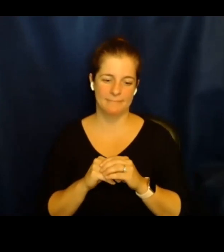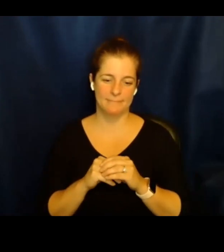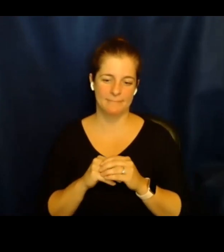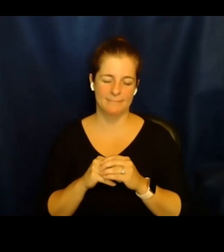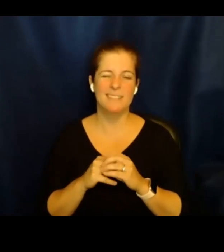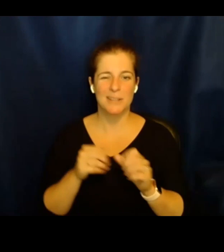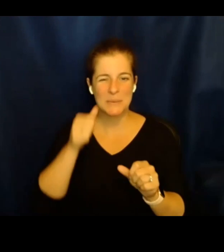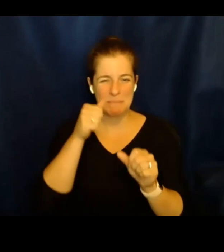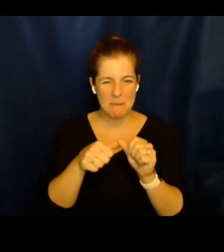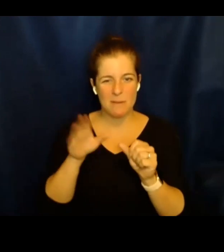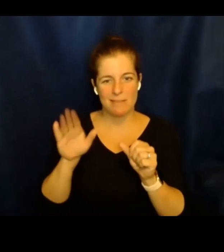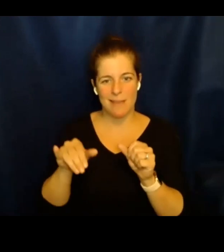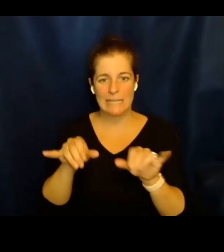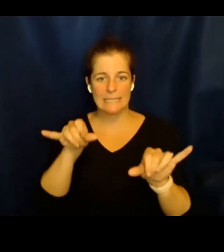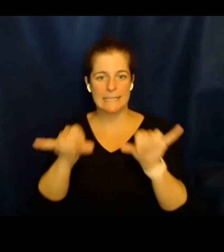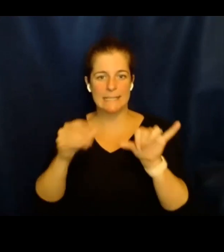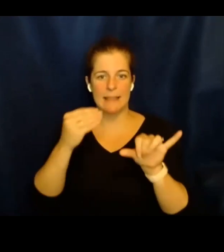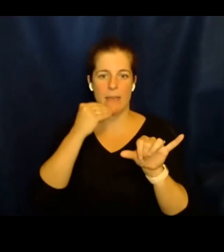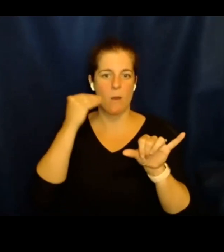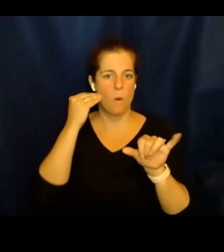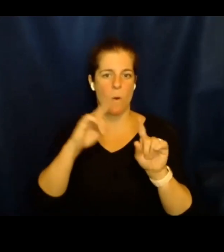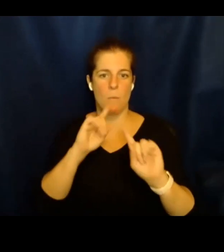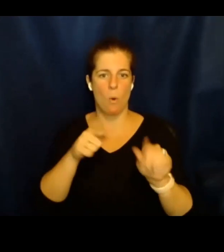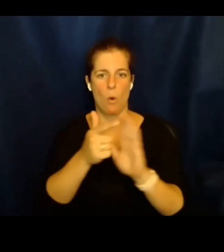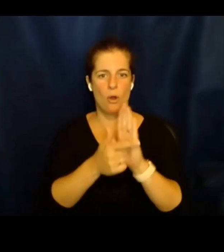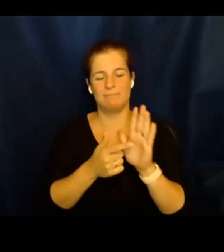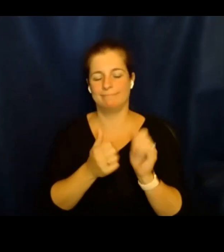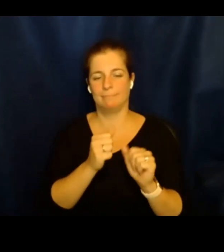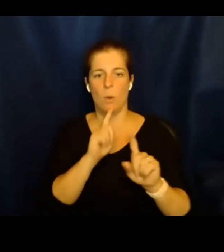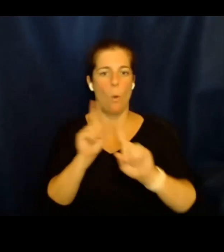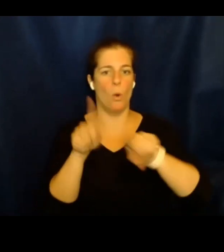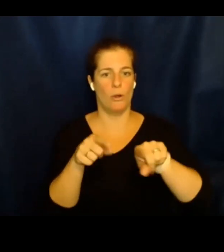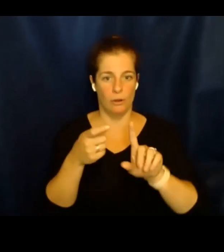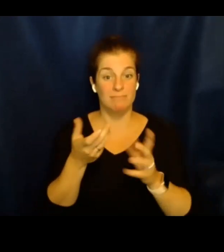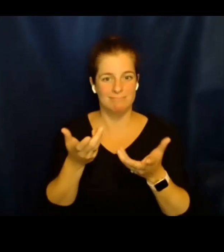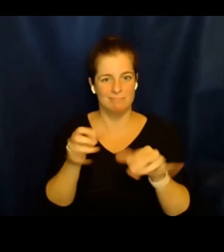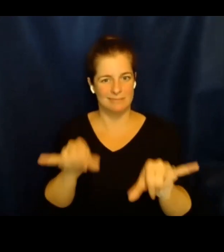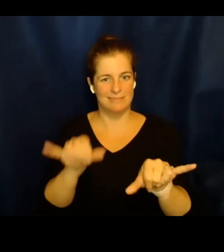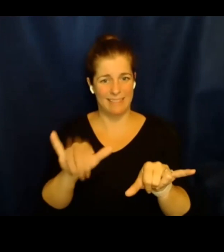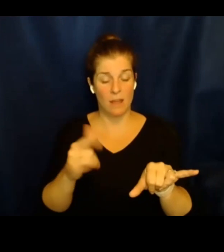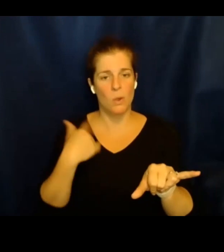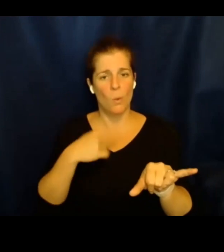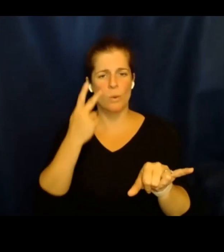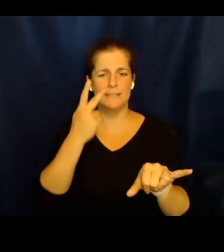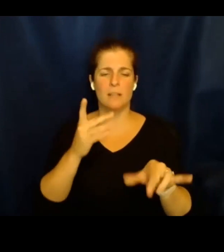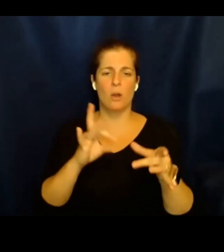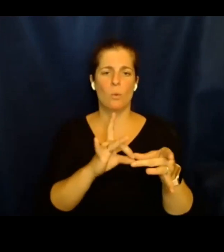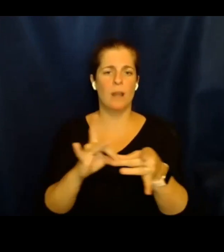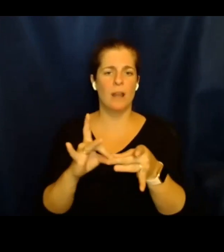orders. And we started to see a deterioration of the relationships in the familiar